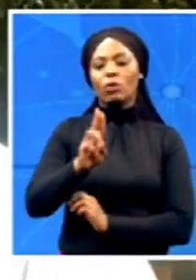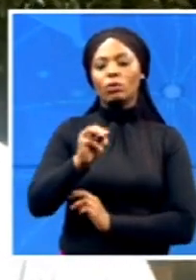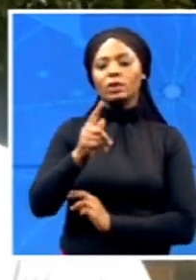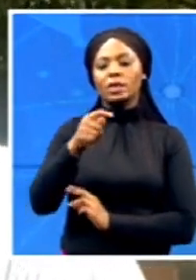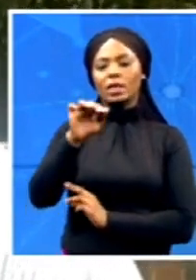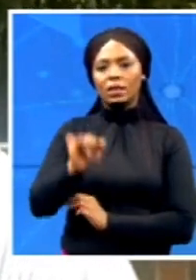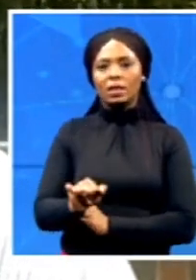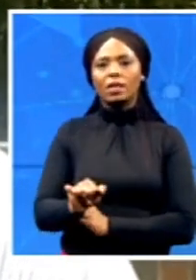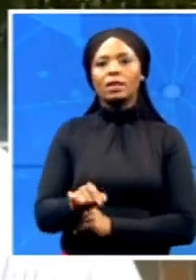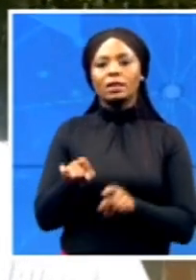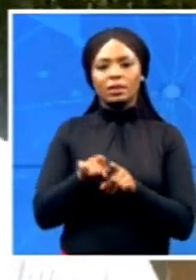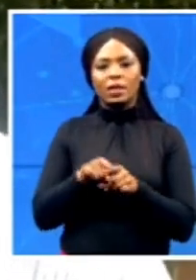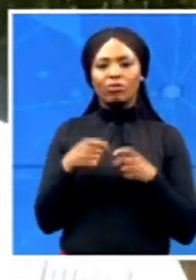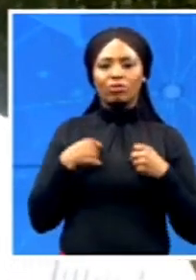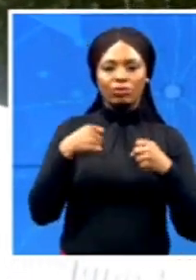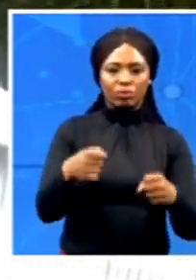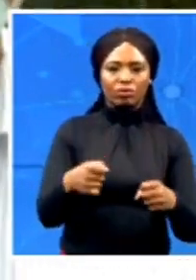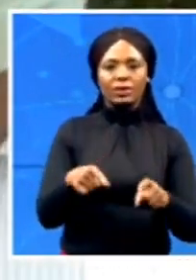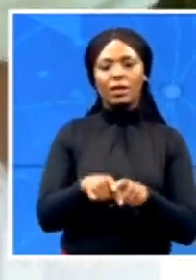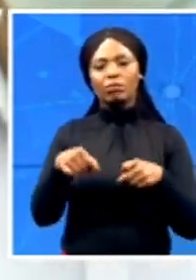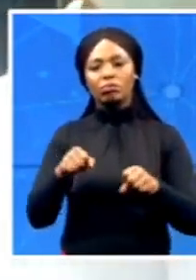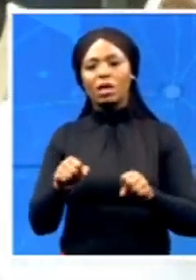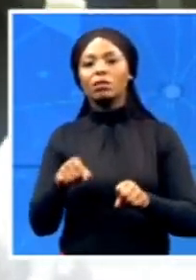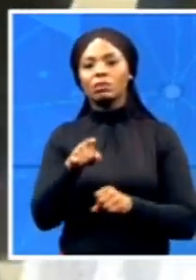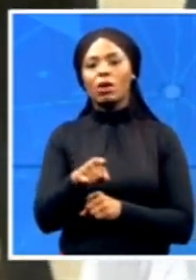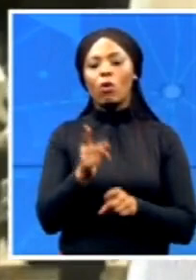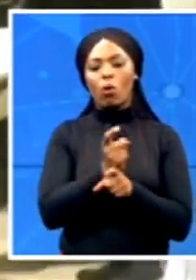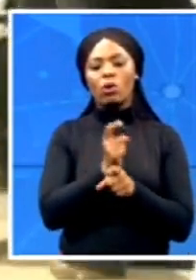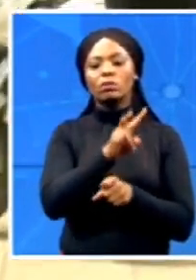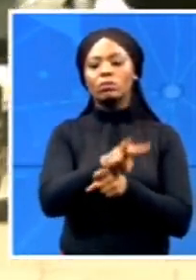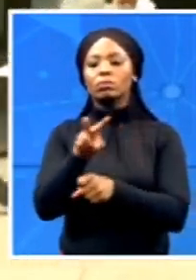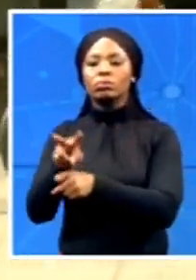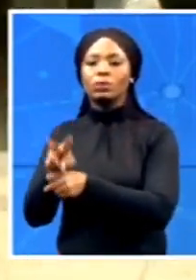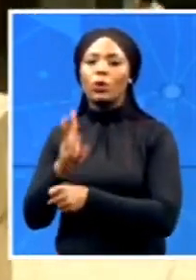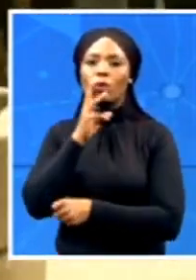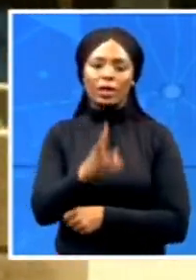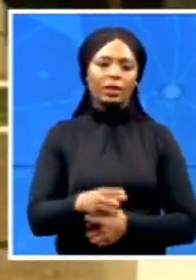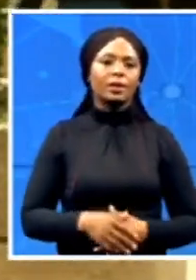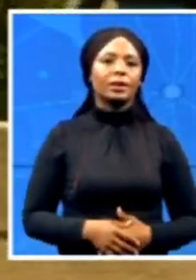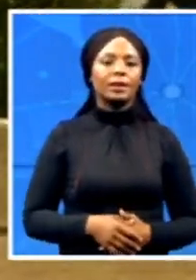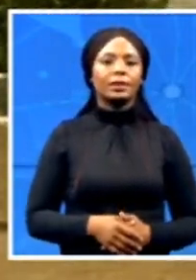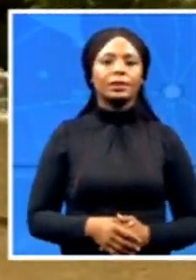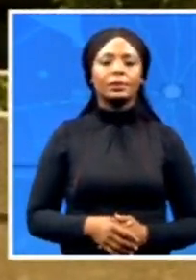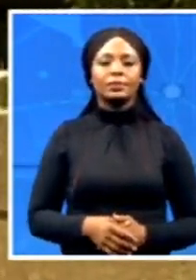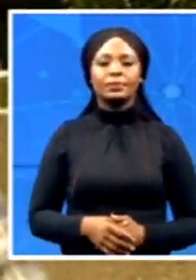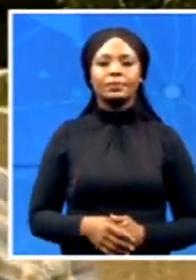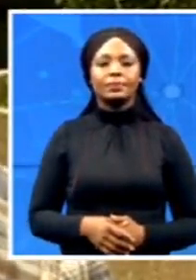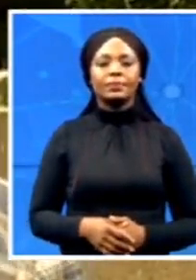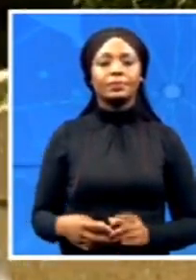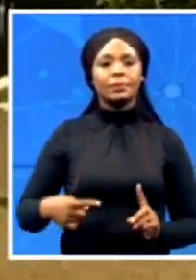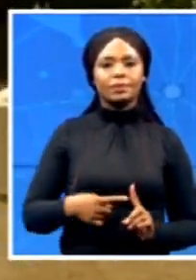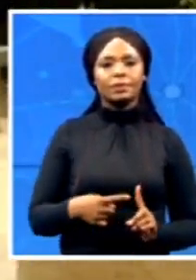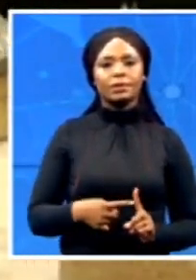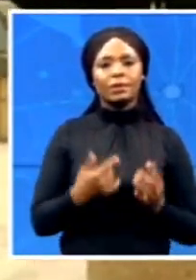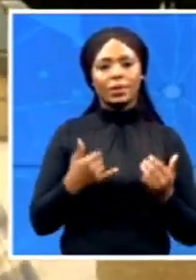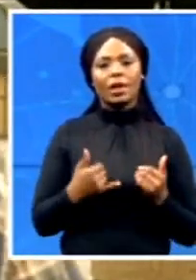patrols. Thank you so much, Mr. Maposa. Thank you. Well, that is the spokesperson of the King Sabatha local municipality, Mr. Sonwabo